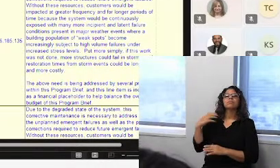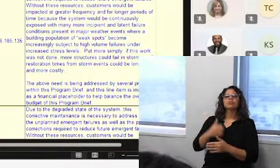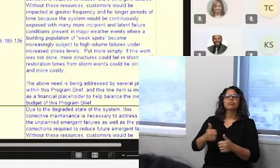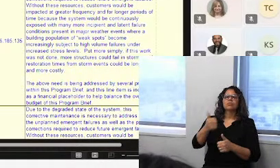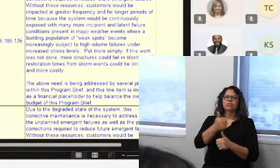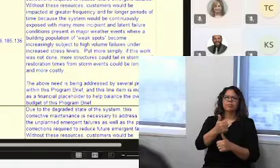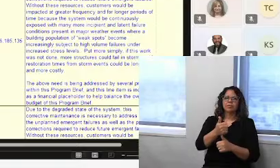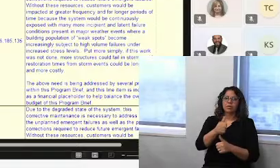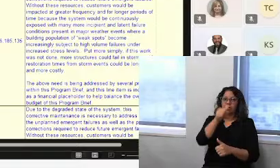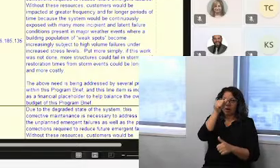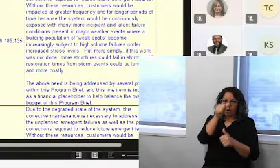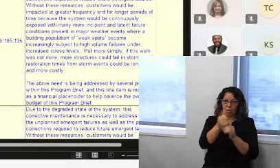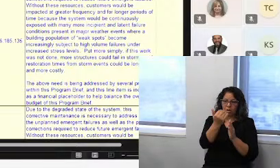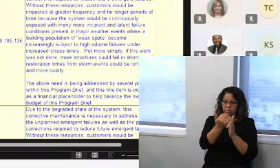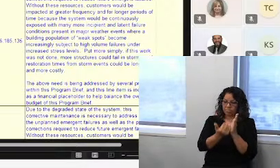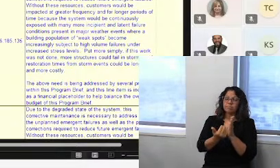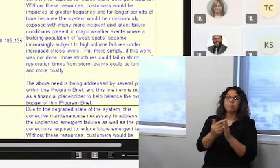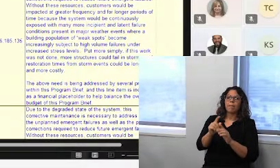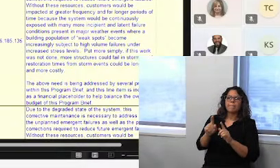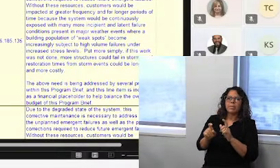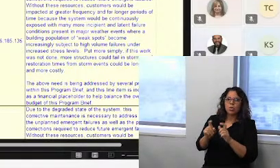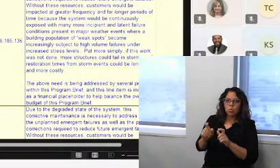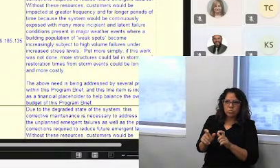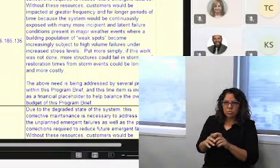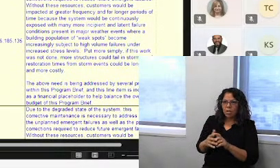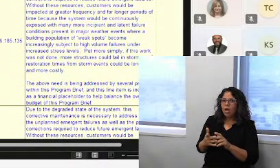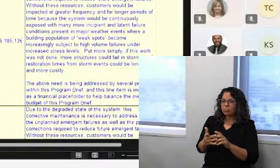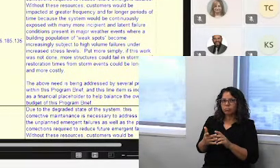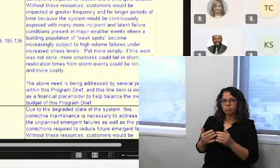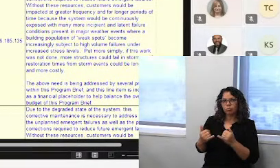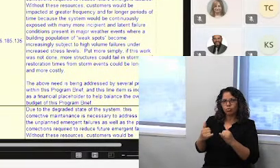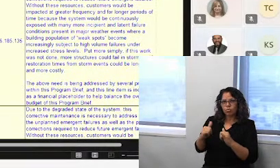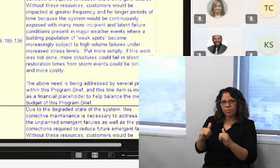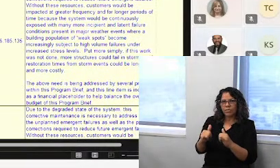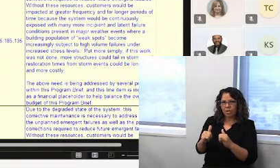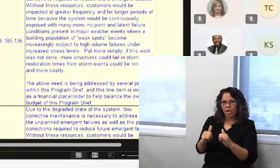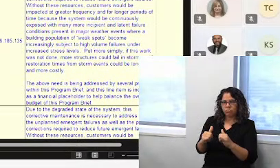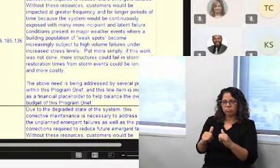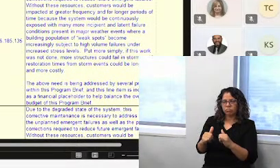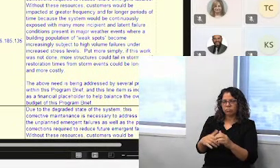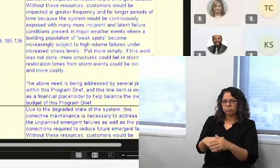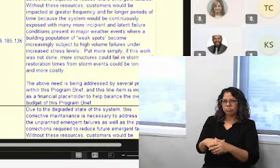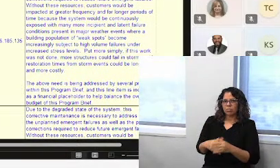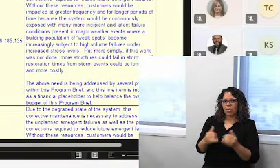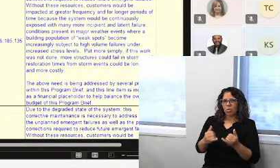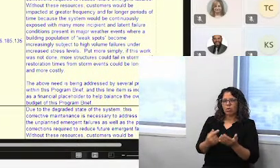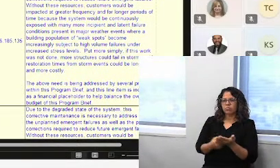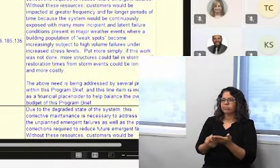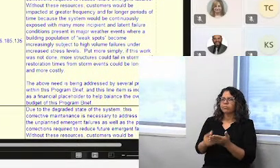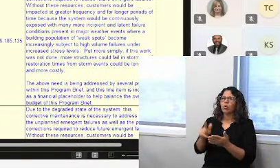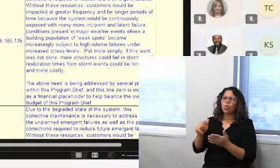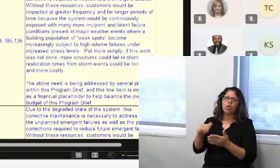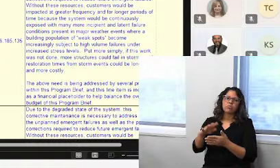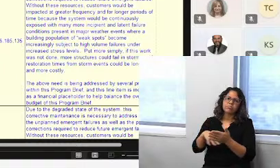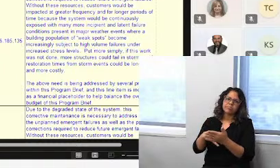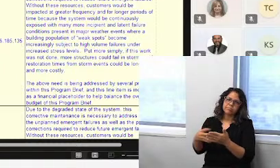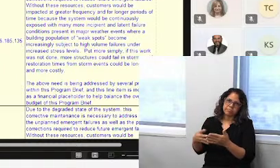this morning. He has a few left on that, and then we'll talk about where we are in this morning's schedule. Mr. Schiffman.